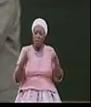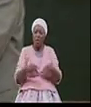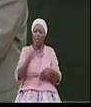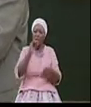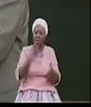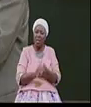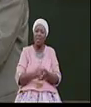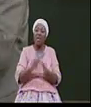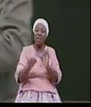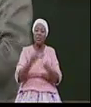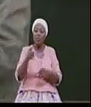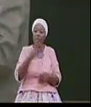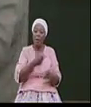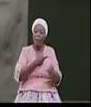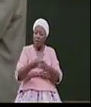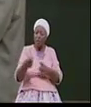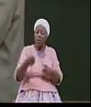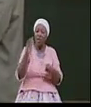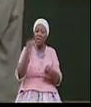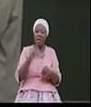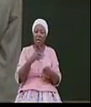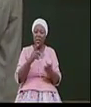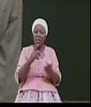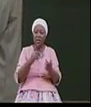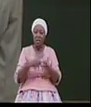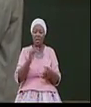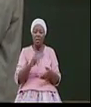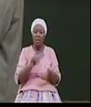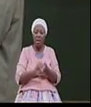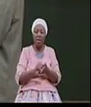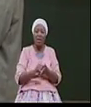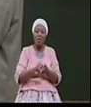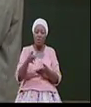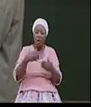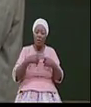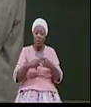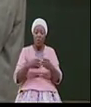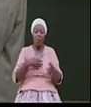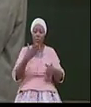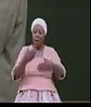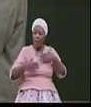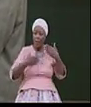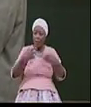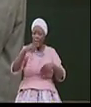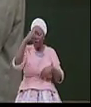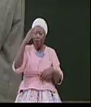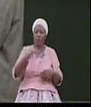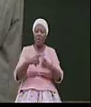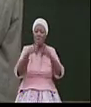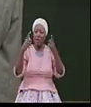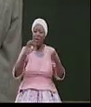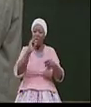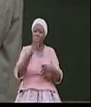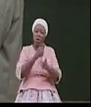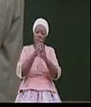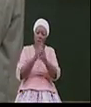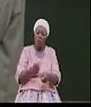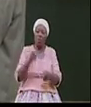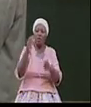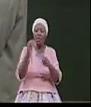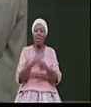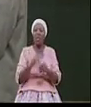if you are persecuted, in fact, you say rejoice, because great is your reward